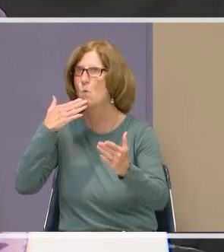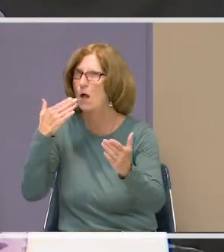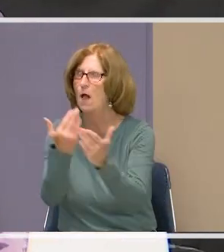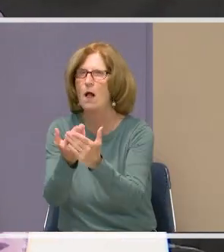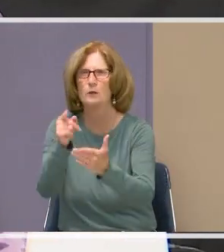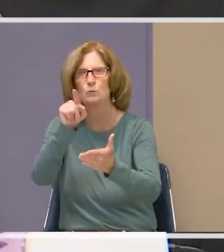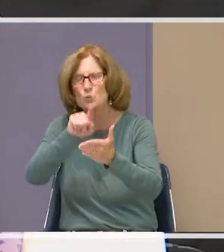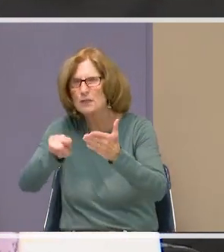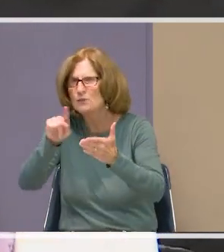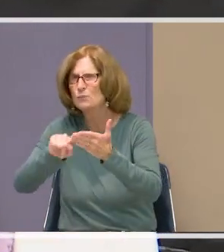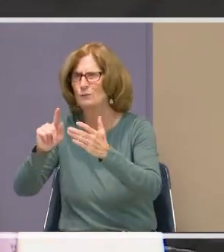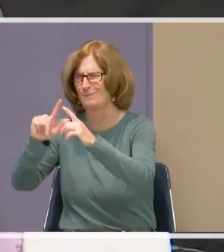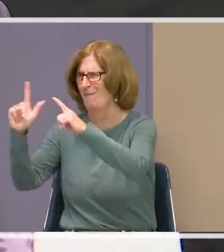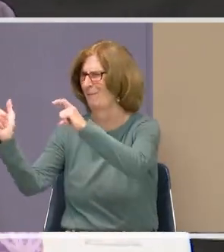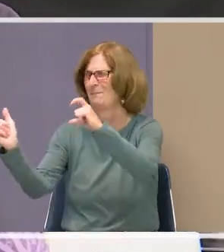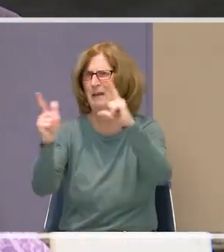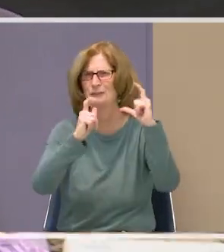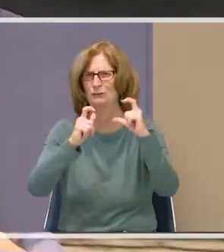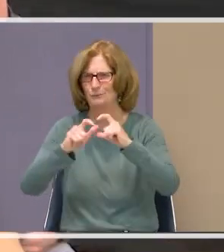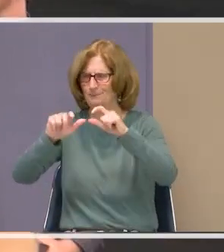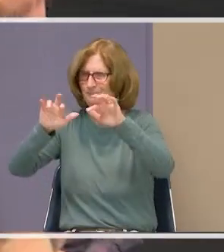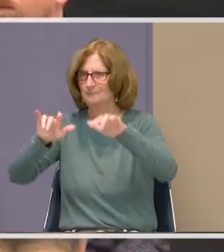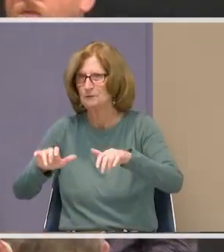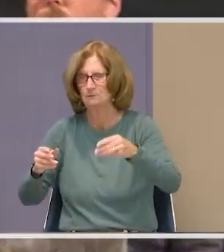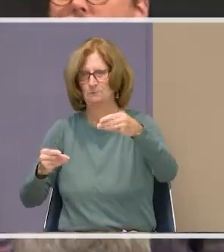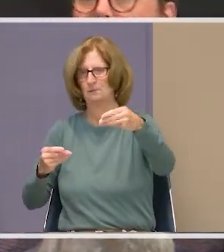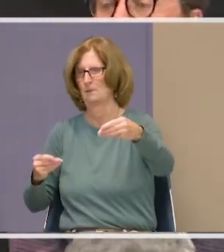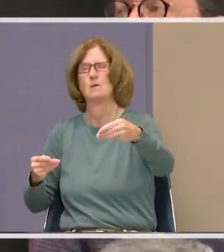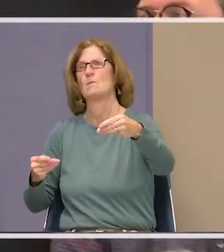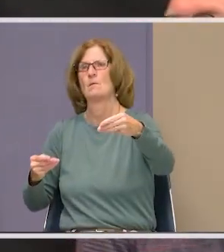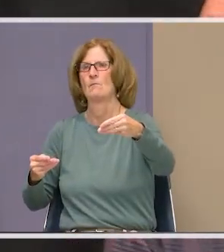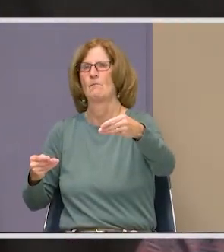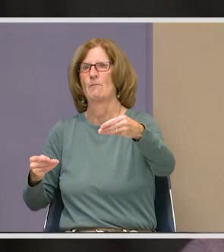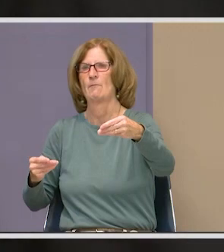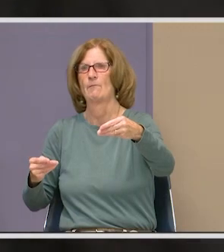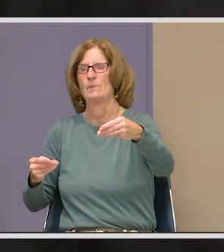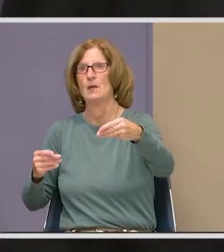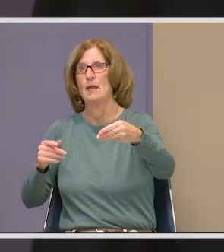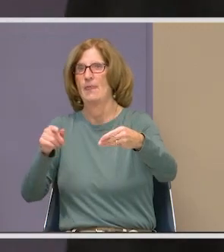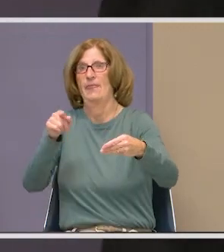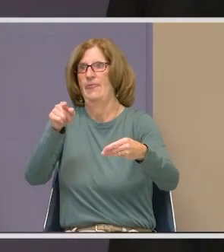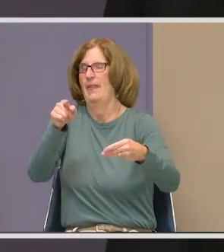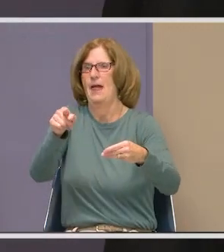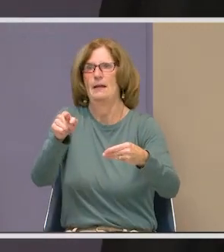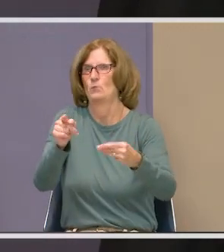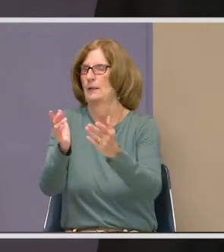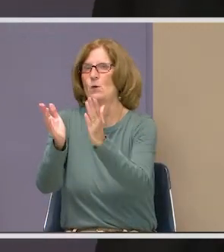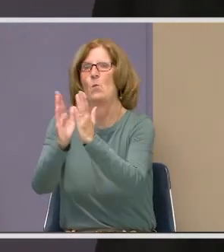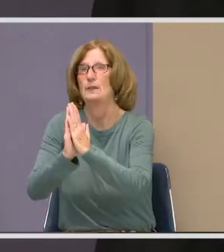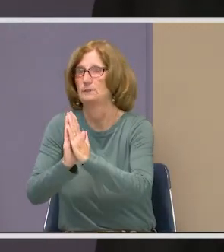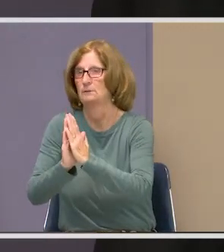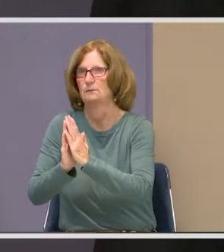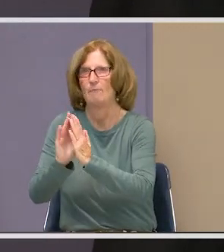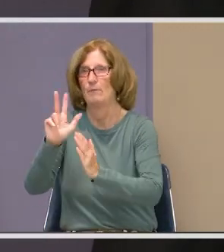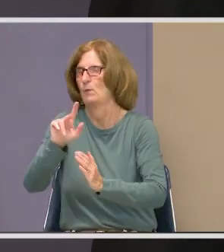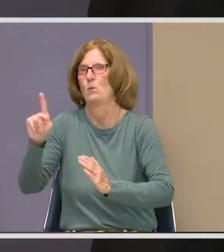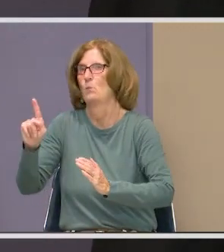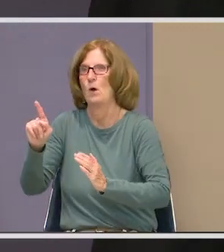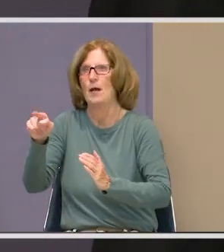well-researched. There's some of this that rises to the level of your typical 311 request. We're just going to put it in the 311